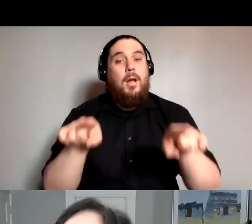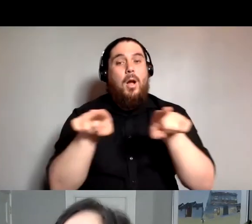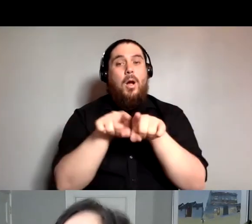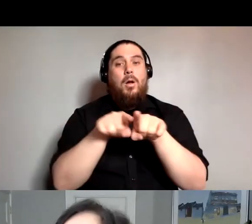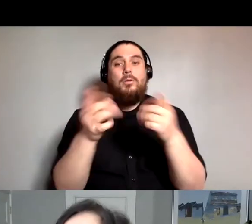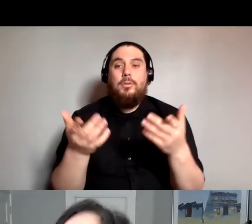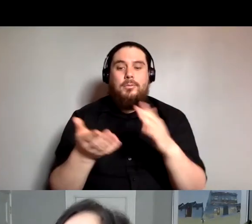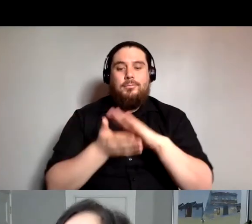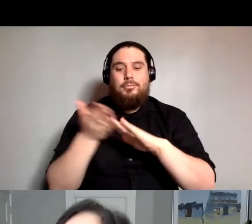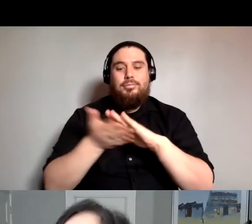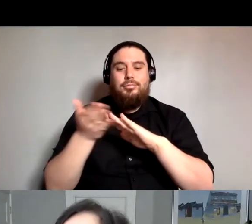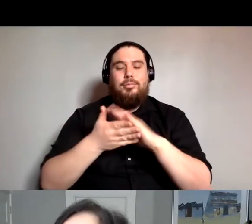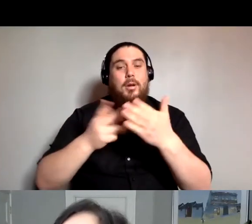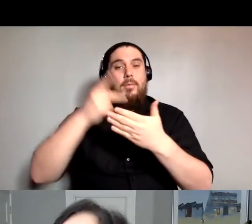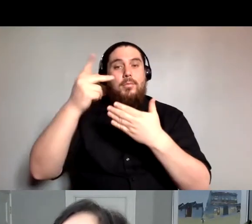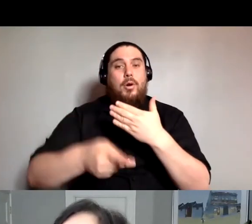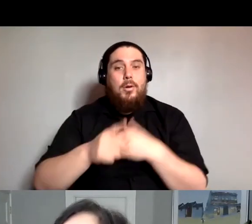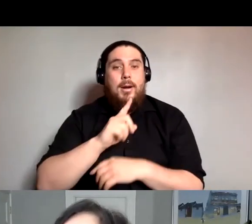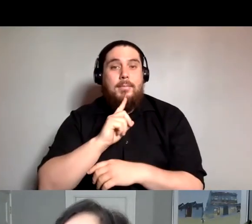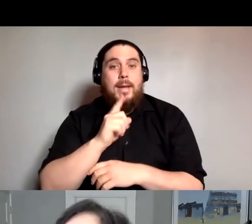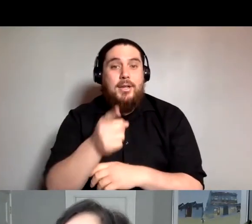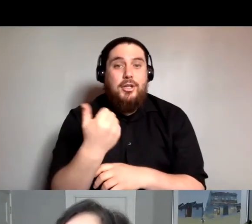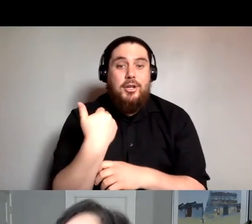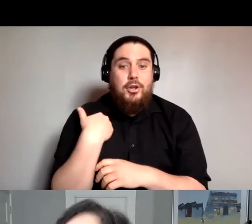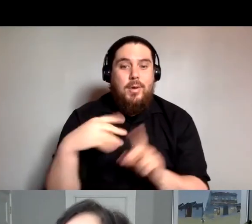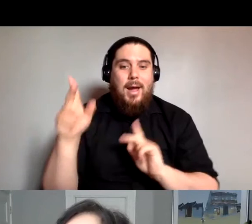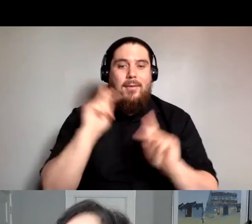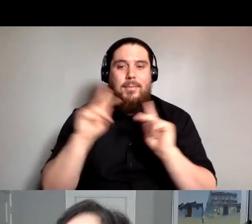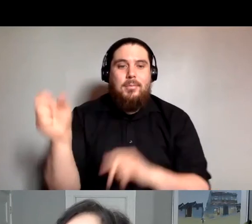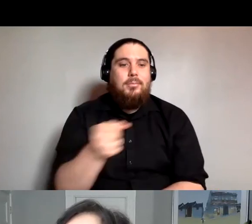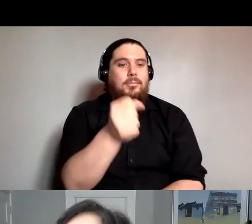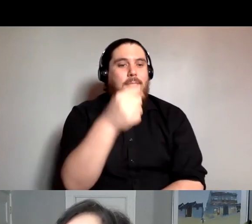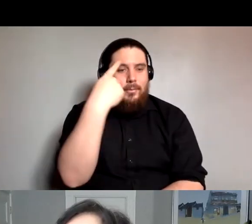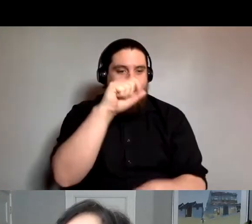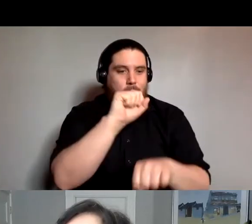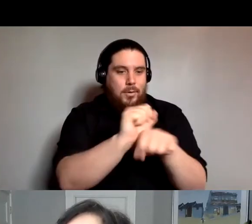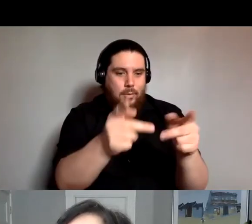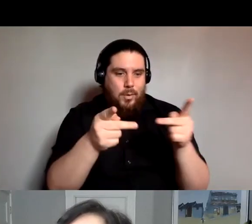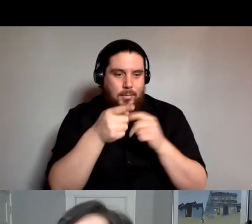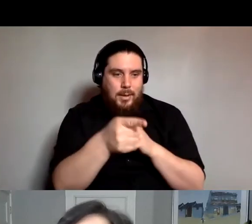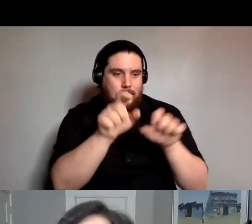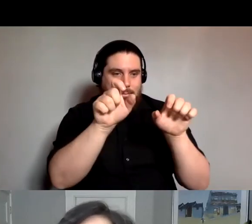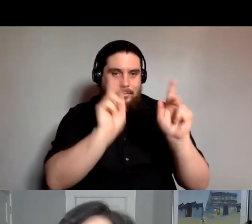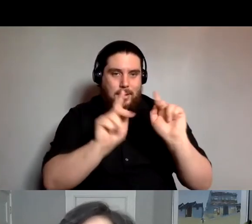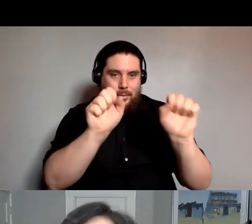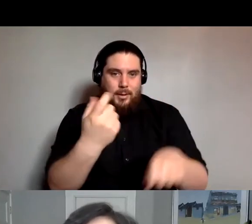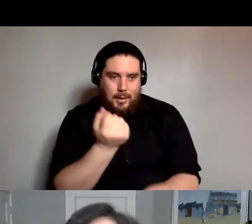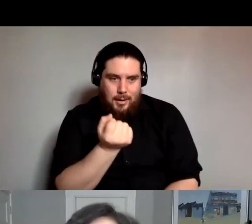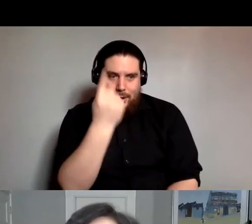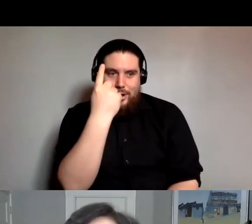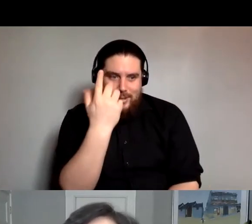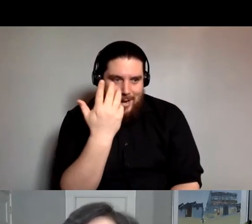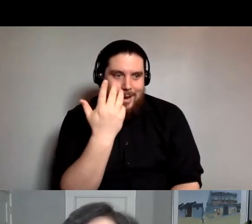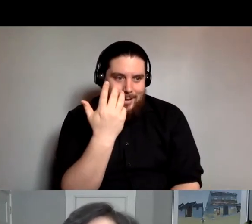these programs and making sure that you get people in the workplace where people can understand that there